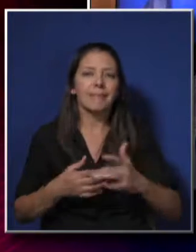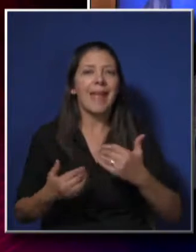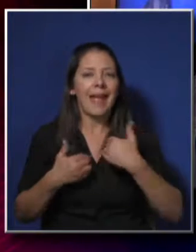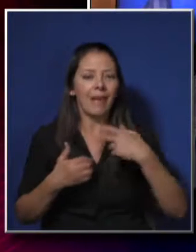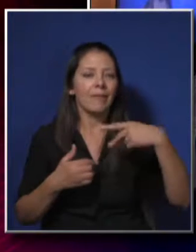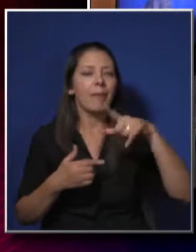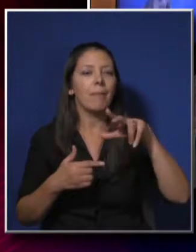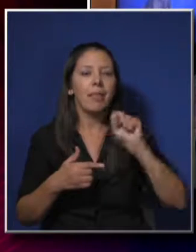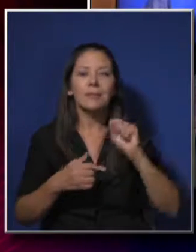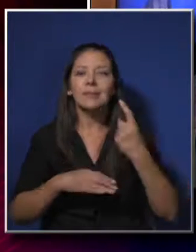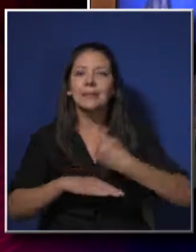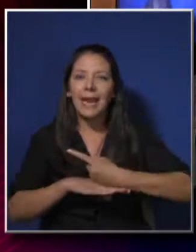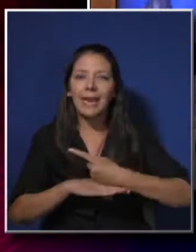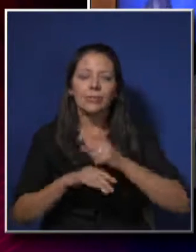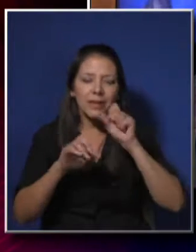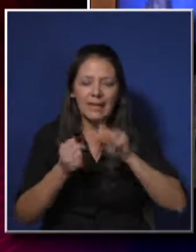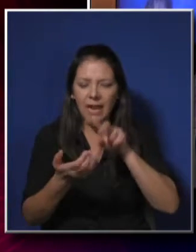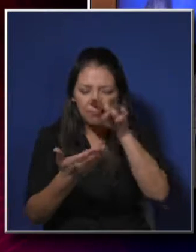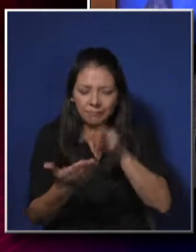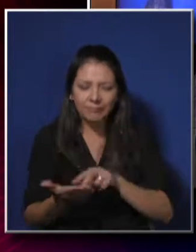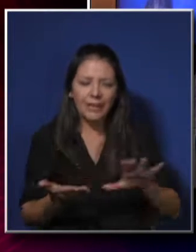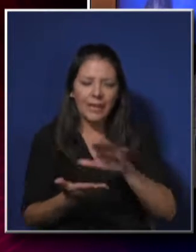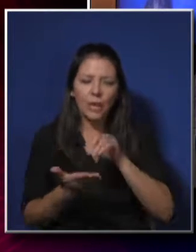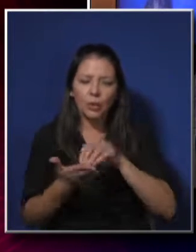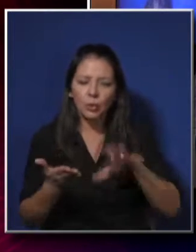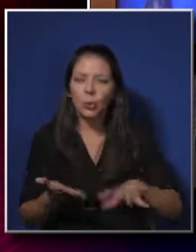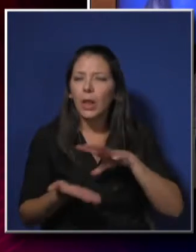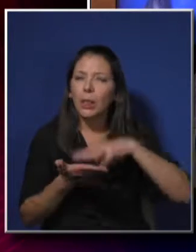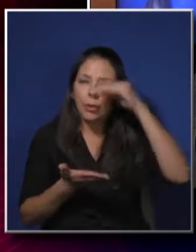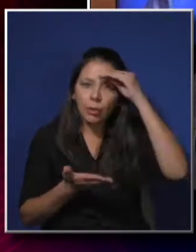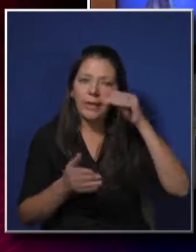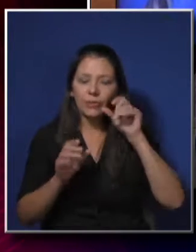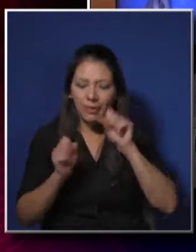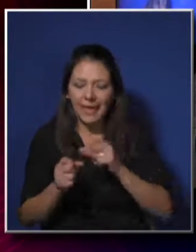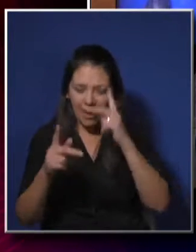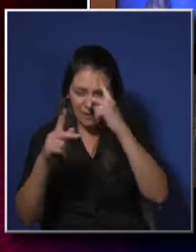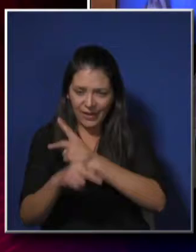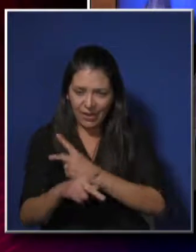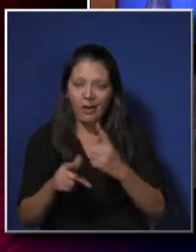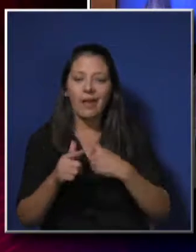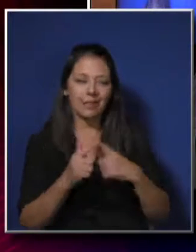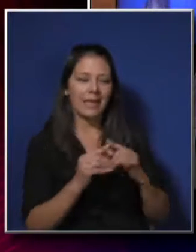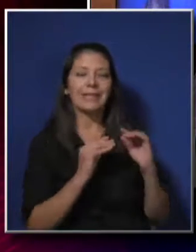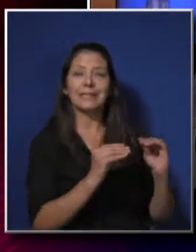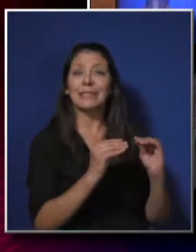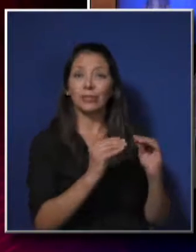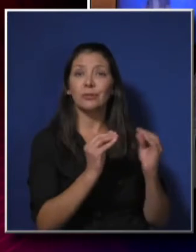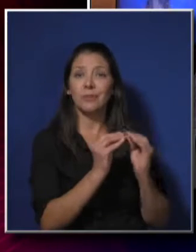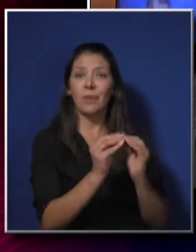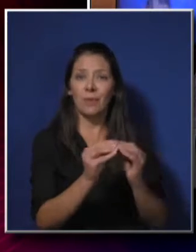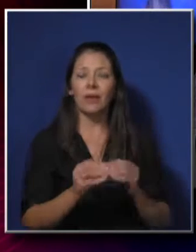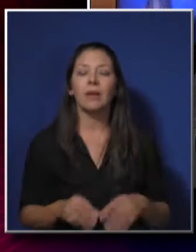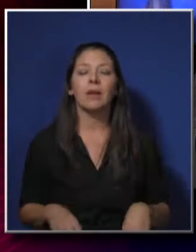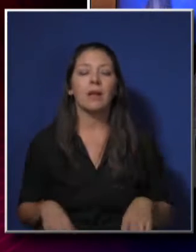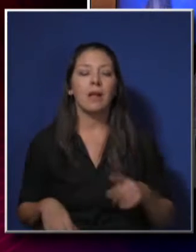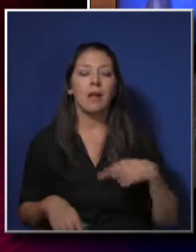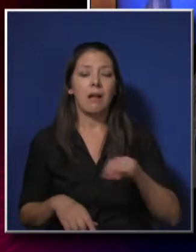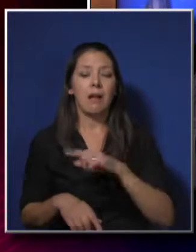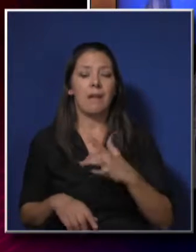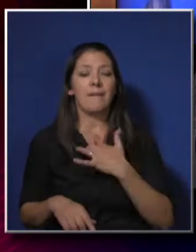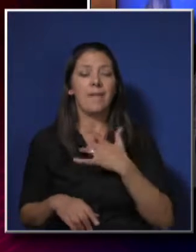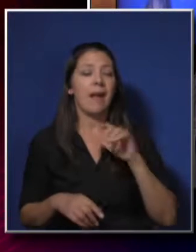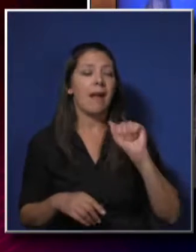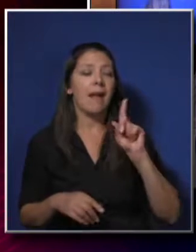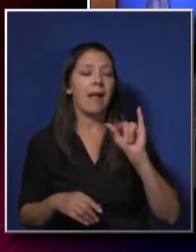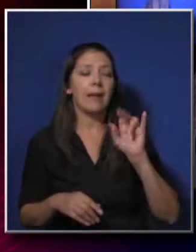and break down student learning and then go back and reteach. They feel the administrative support is very